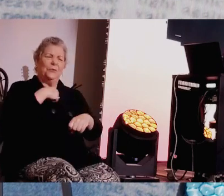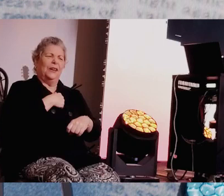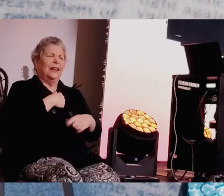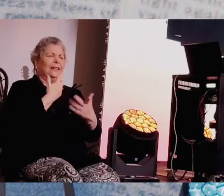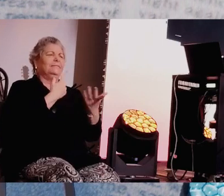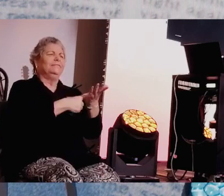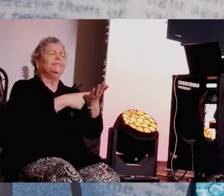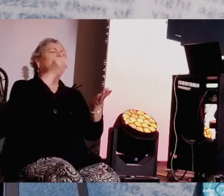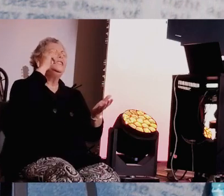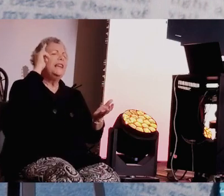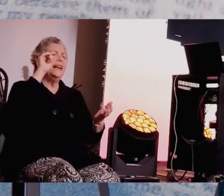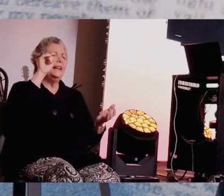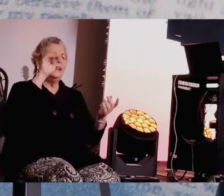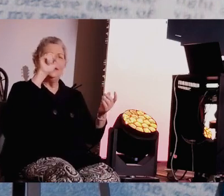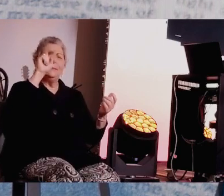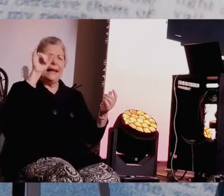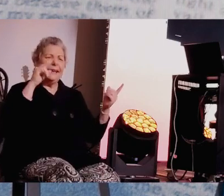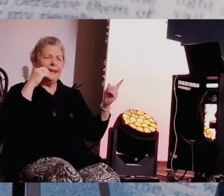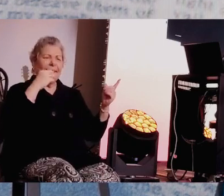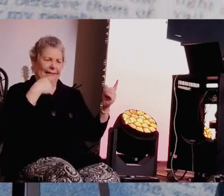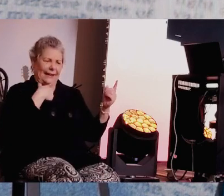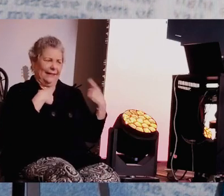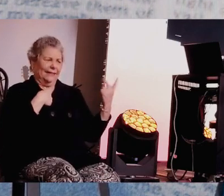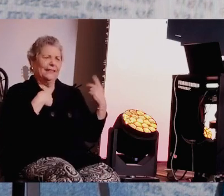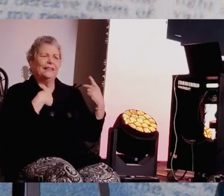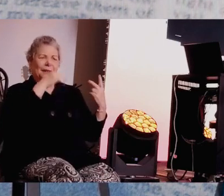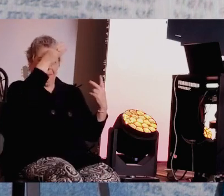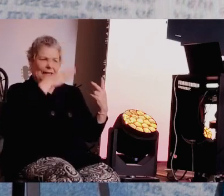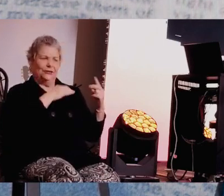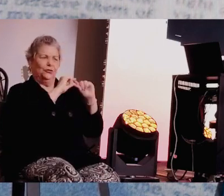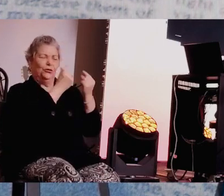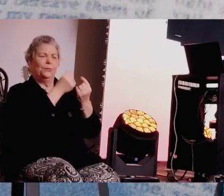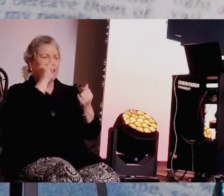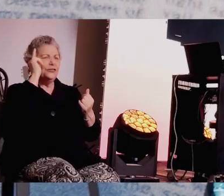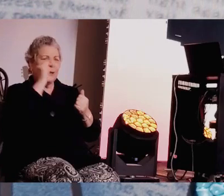too. Andy and I, just the other day, at men's group yesterday morning.